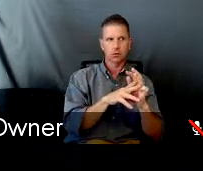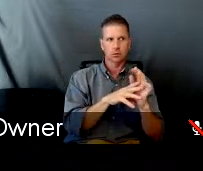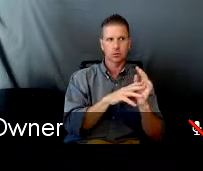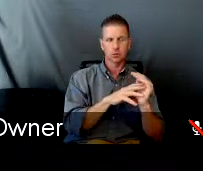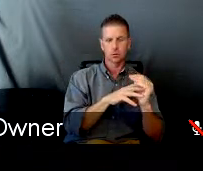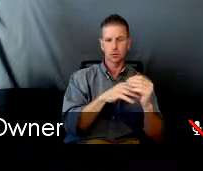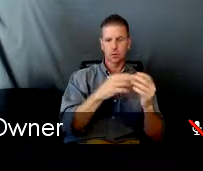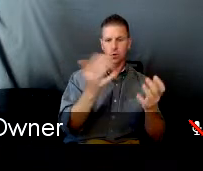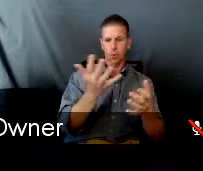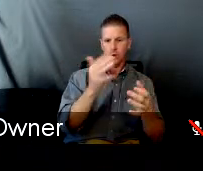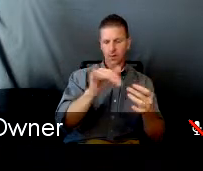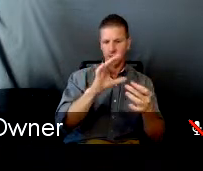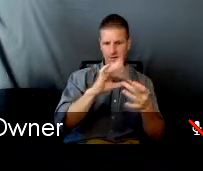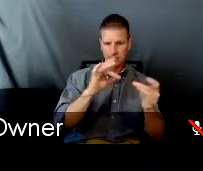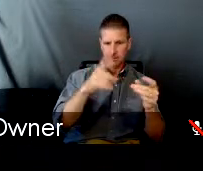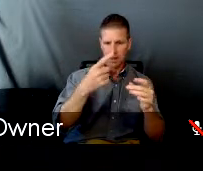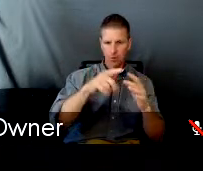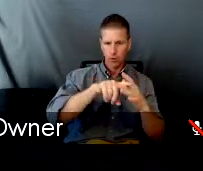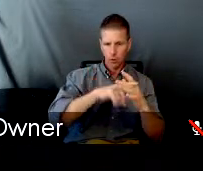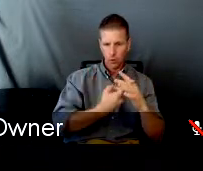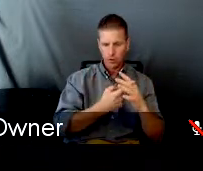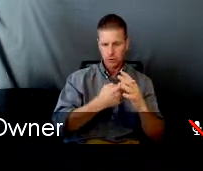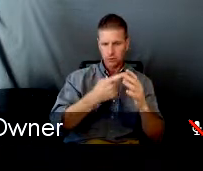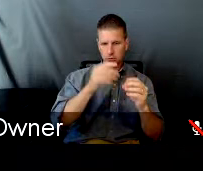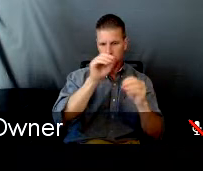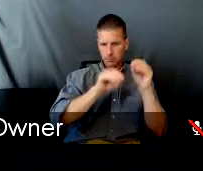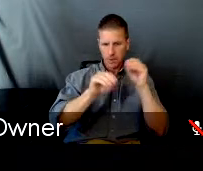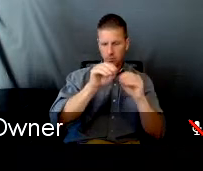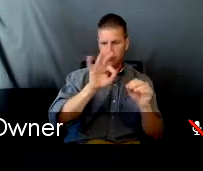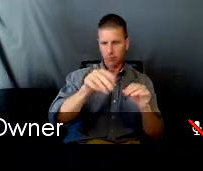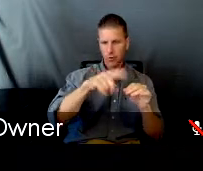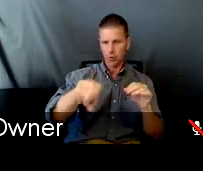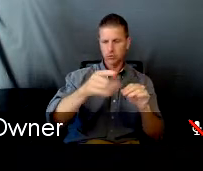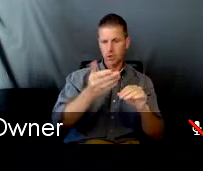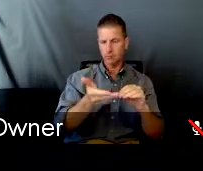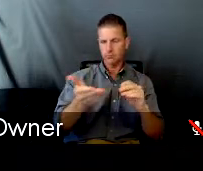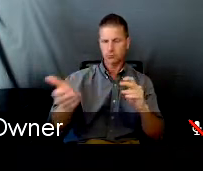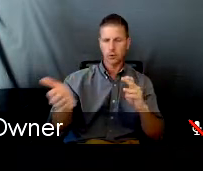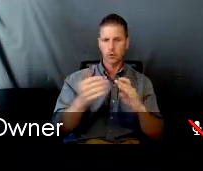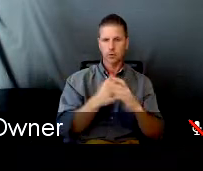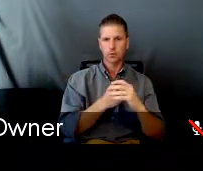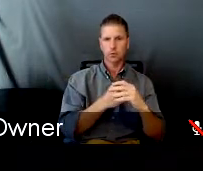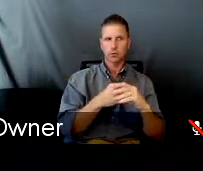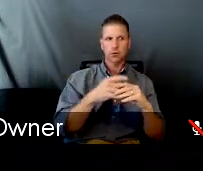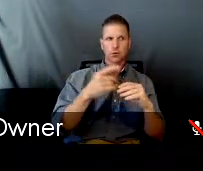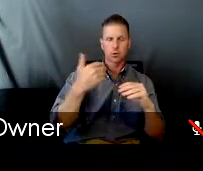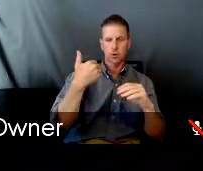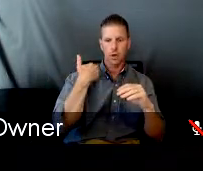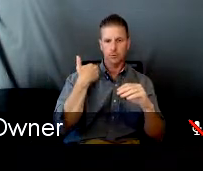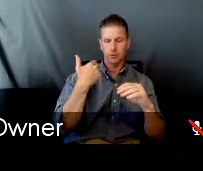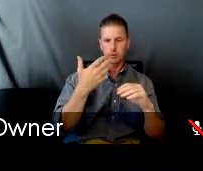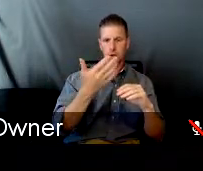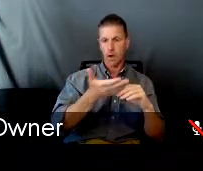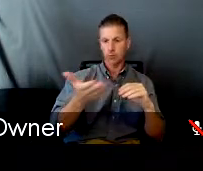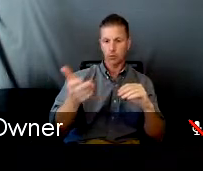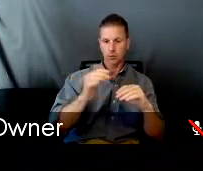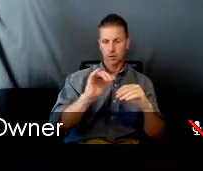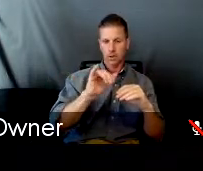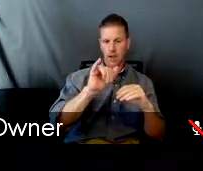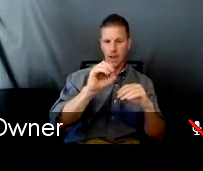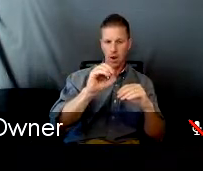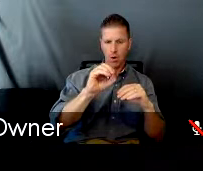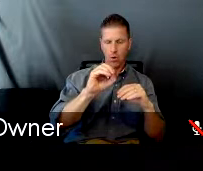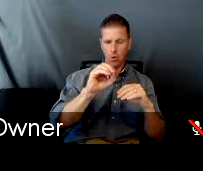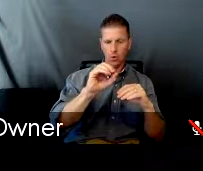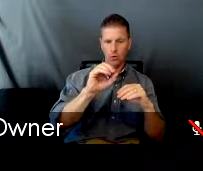does that say about the original composition of those objects? We have objects like Io that are